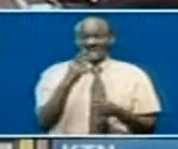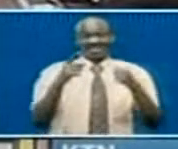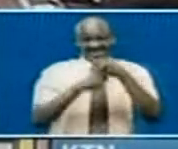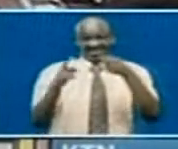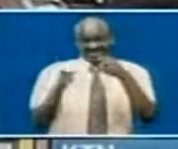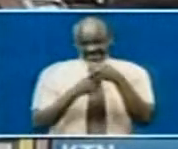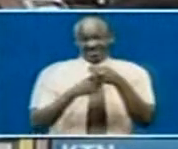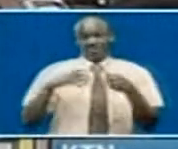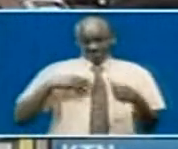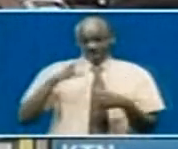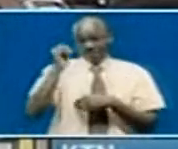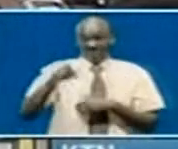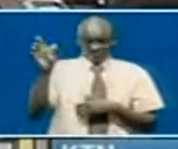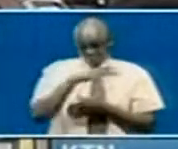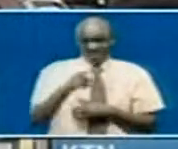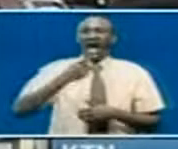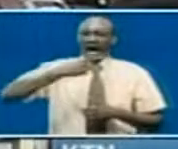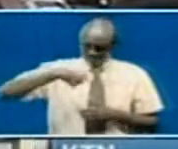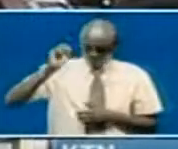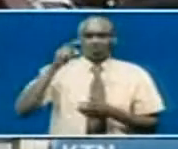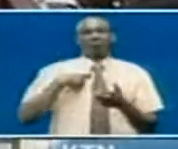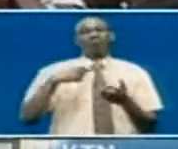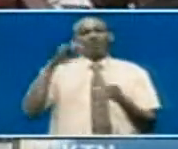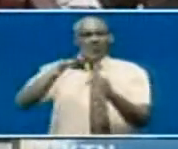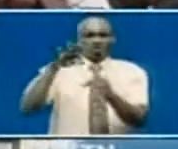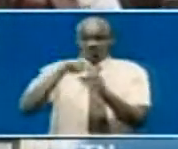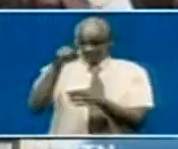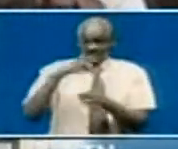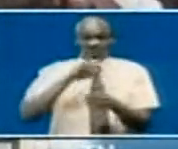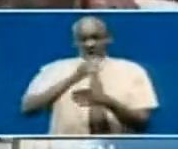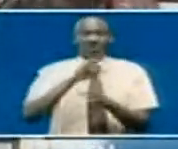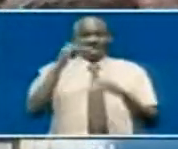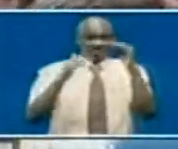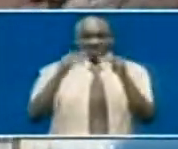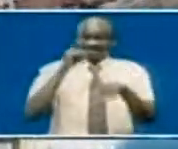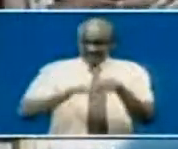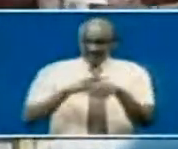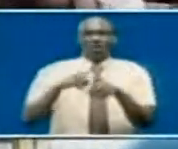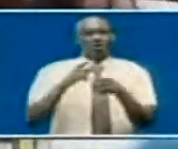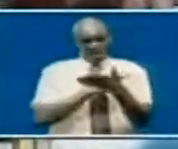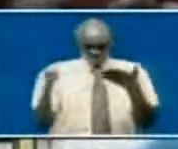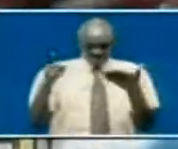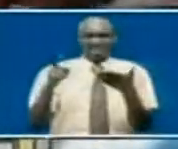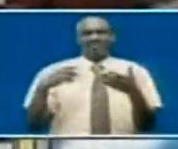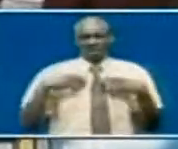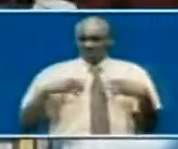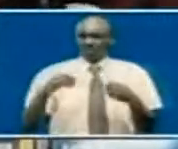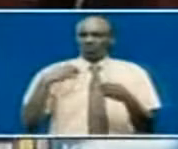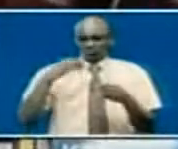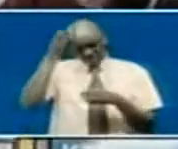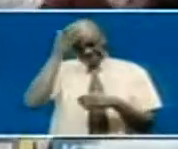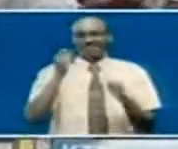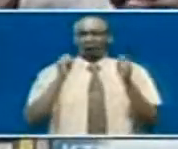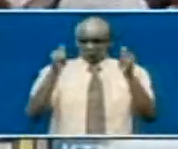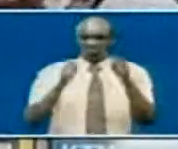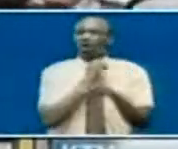266 parliamentarians voted to unlock the chalk in service delivery at the county levels after a week of protests by health workers over pay that has